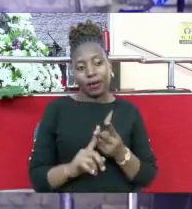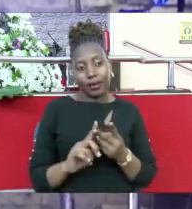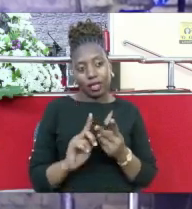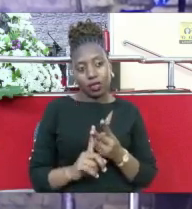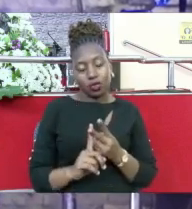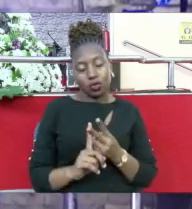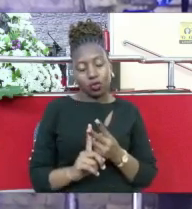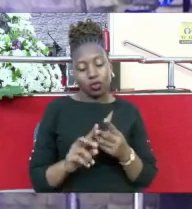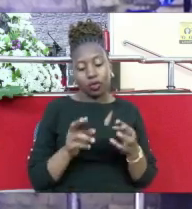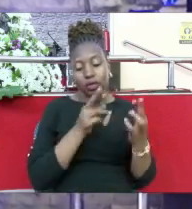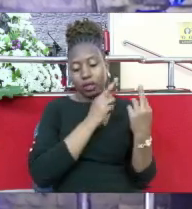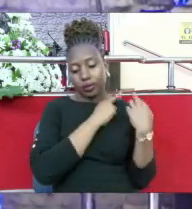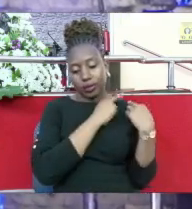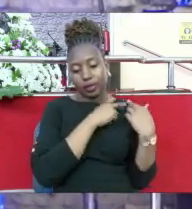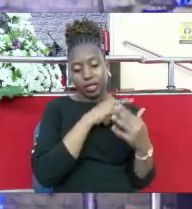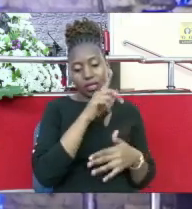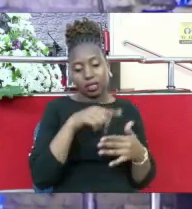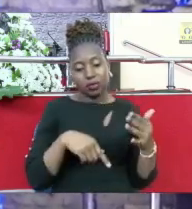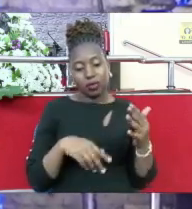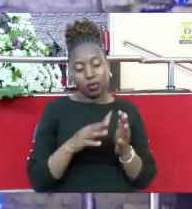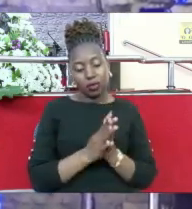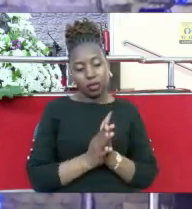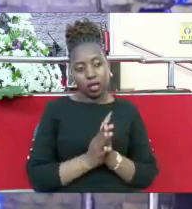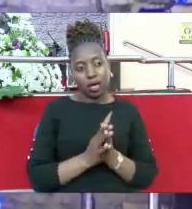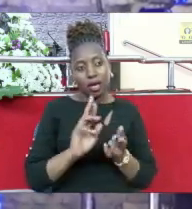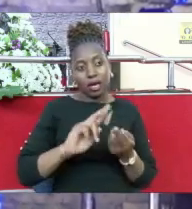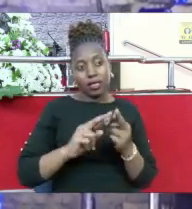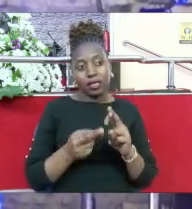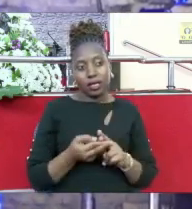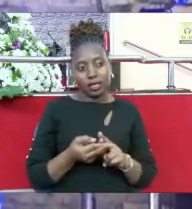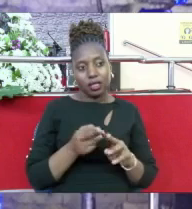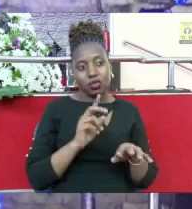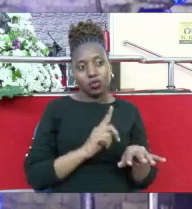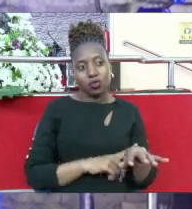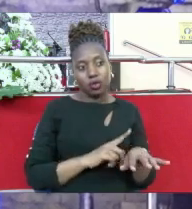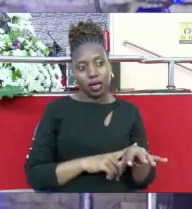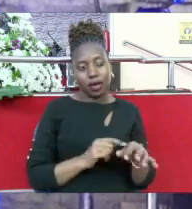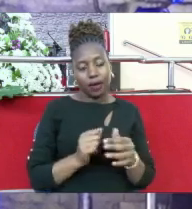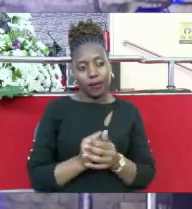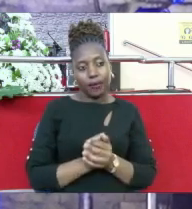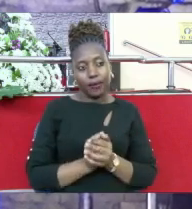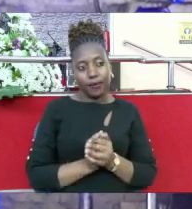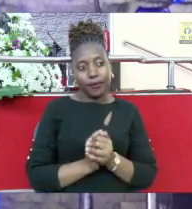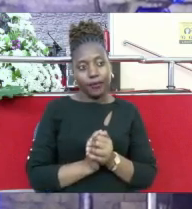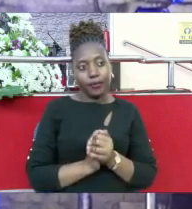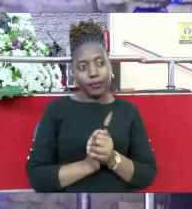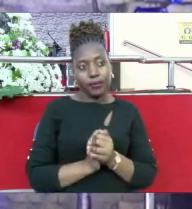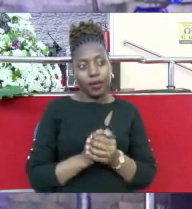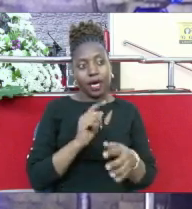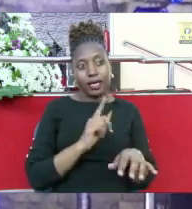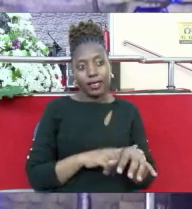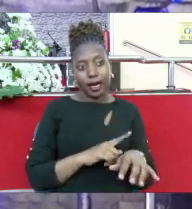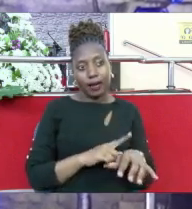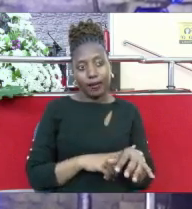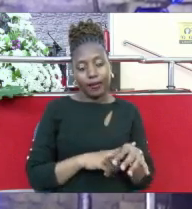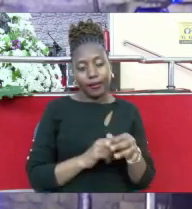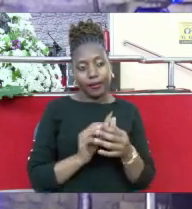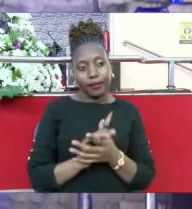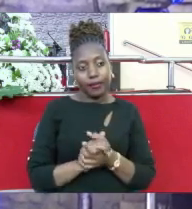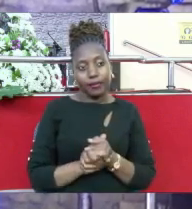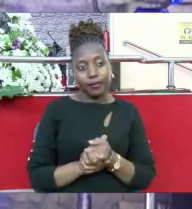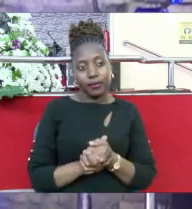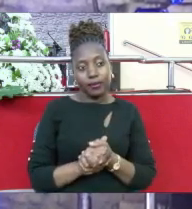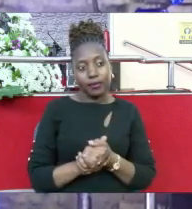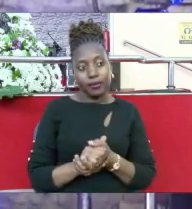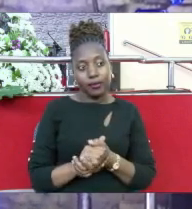jukumu la pili, is related to time. Inahusu wakati. Time. Wakati na